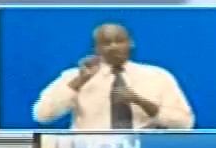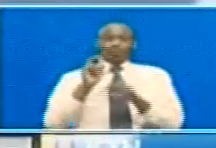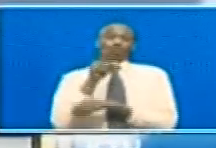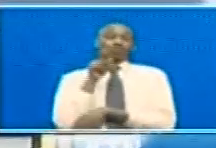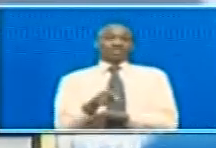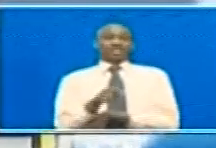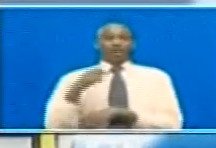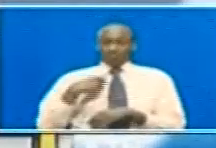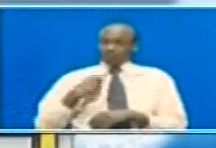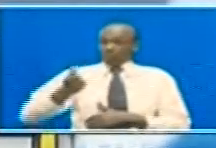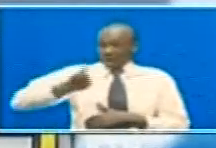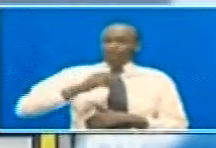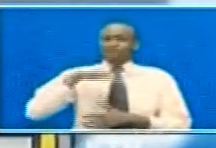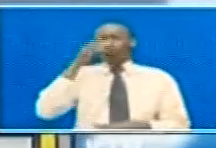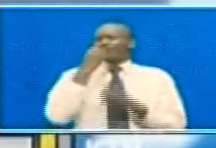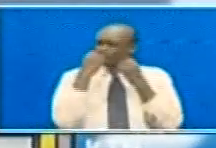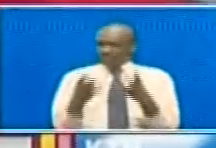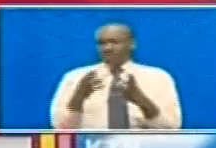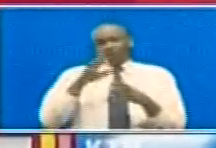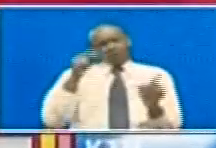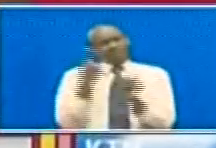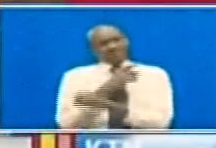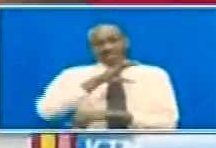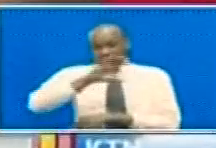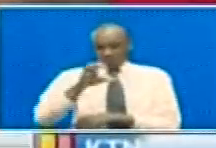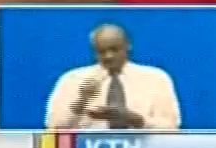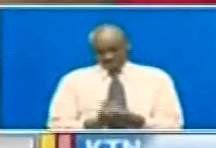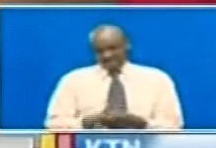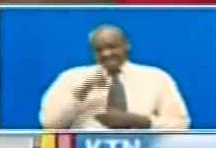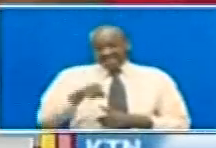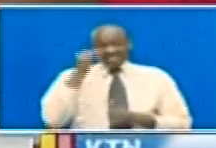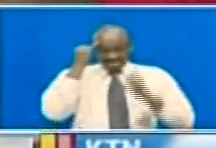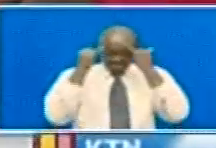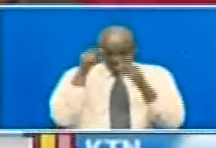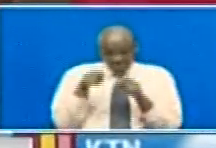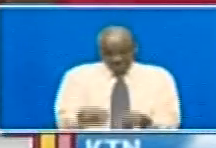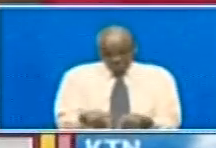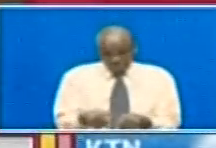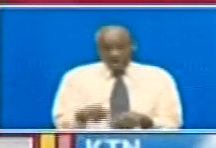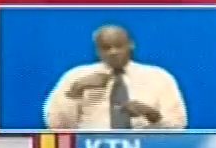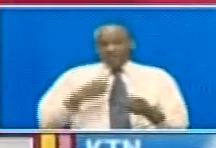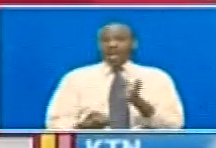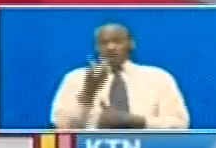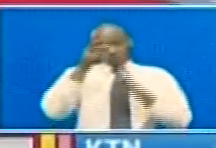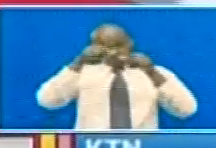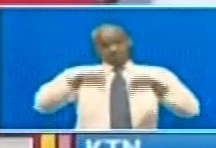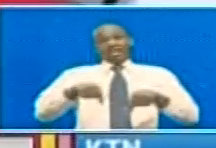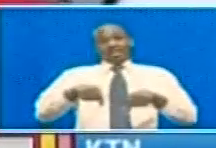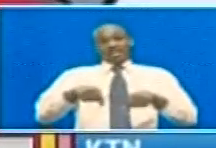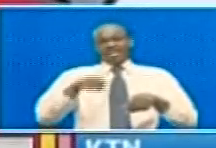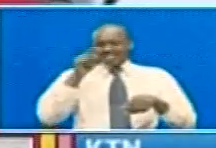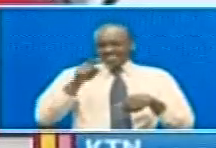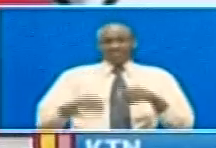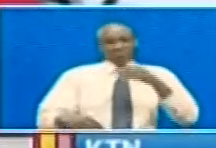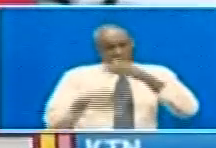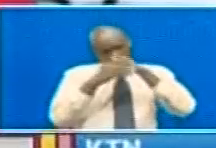terms of adding more information, especially from the counties. This initiative, which we are launching today,